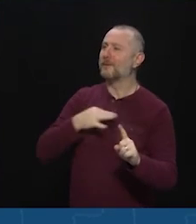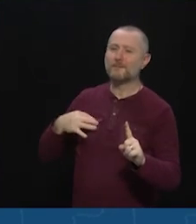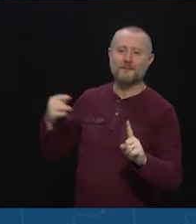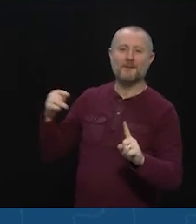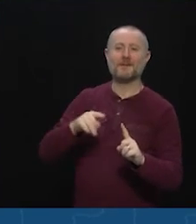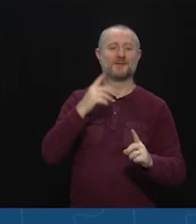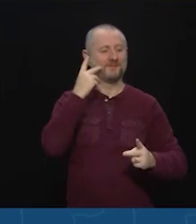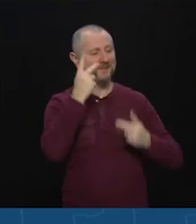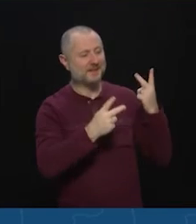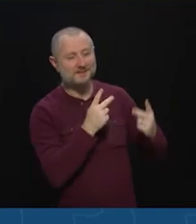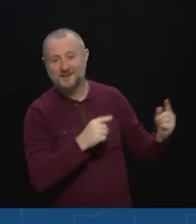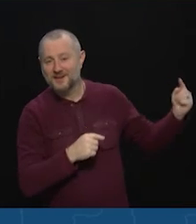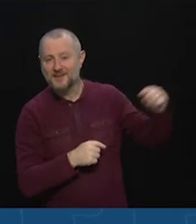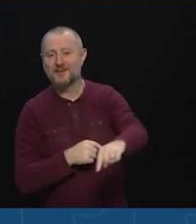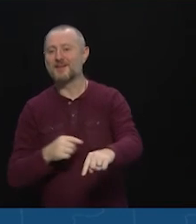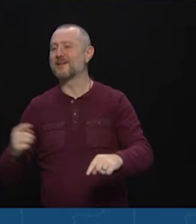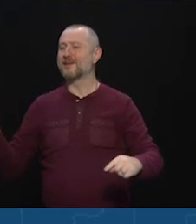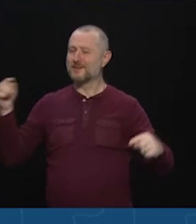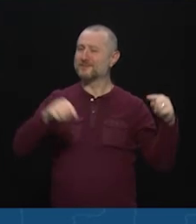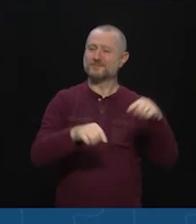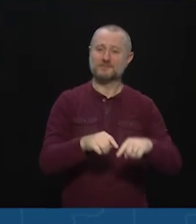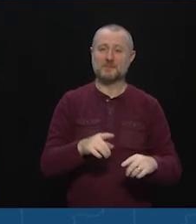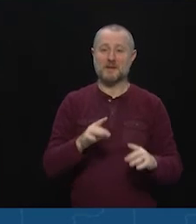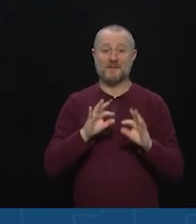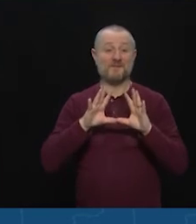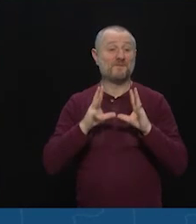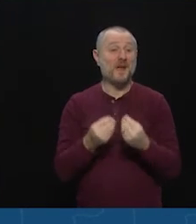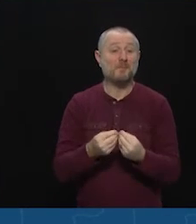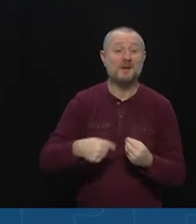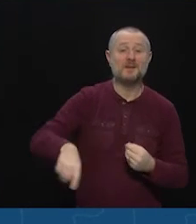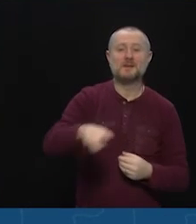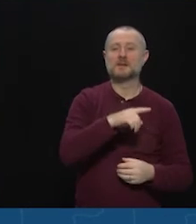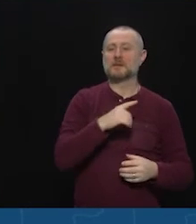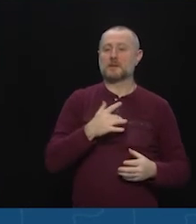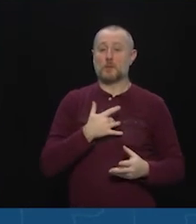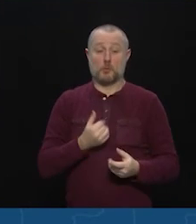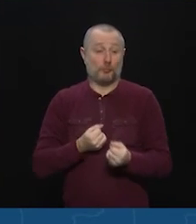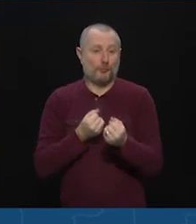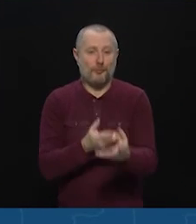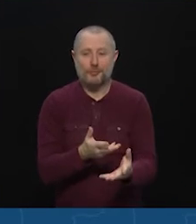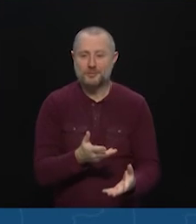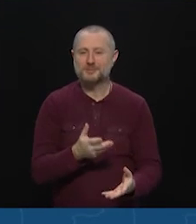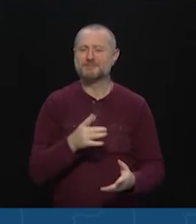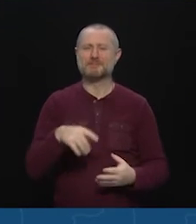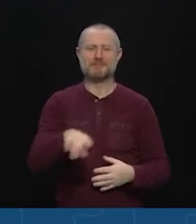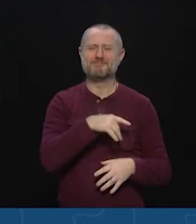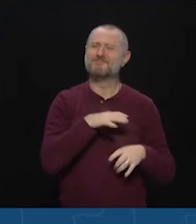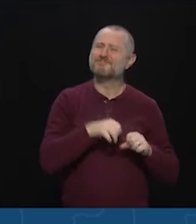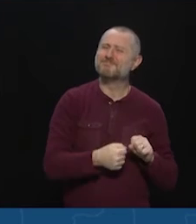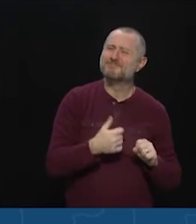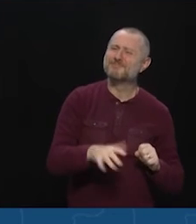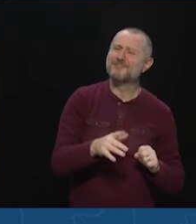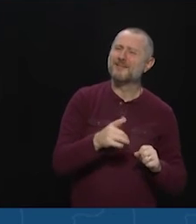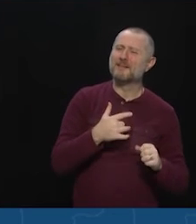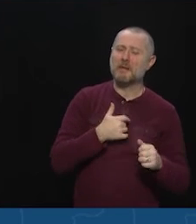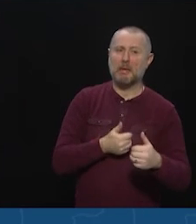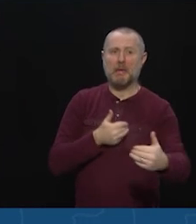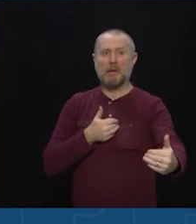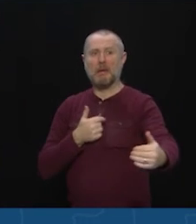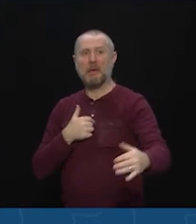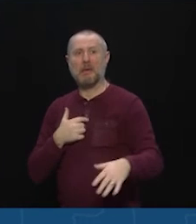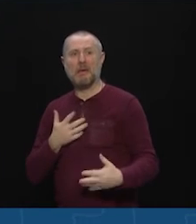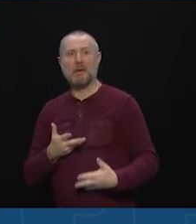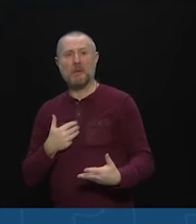visiting them. You want to go see a loved one. And it was painful all that time when you couldn't visit family and loved ones in a nursing home. We understand